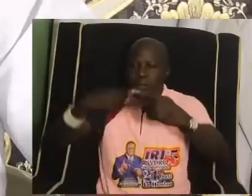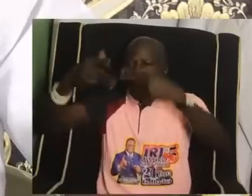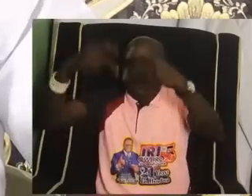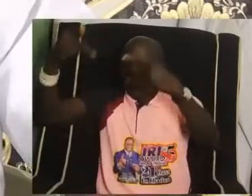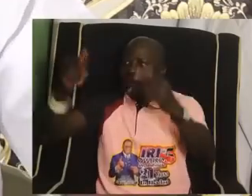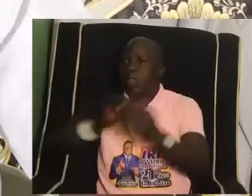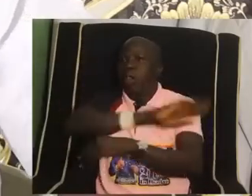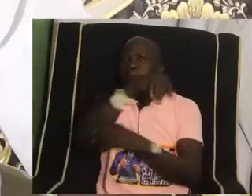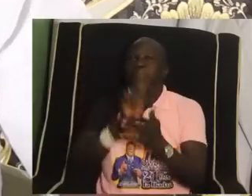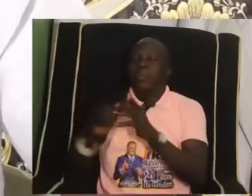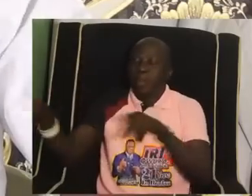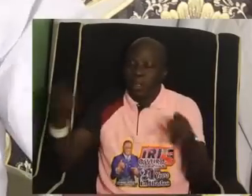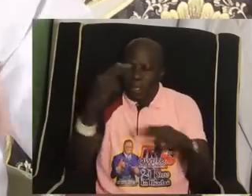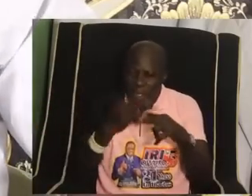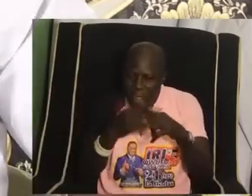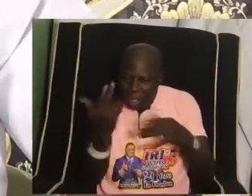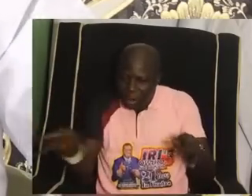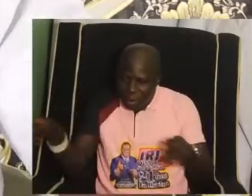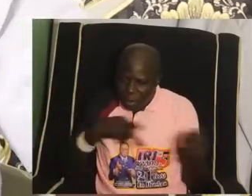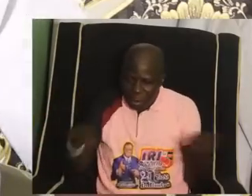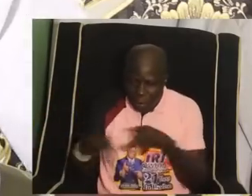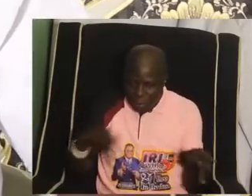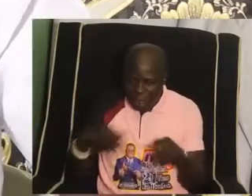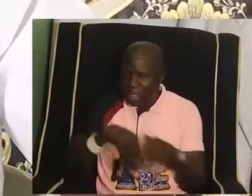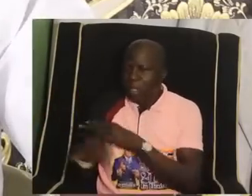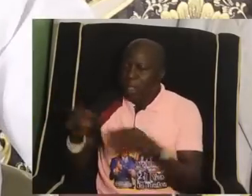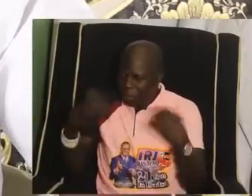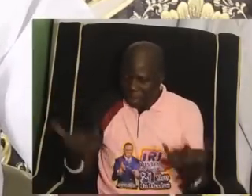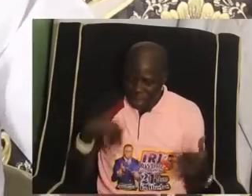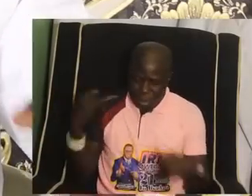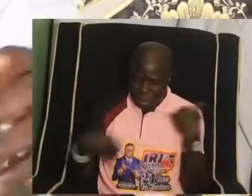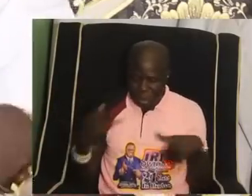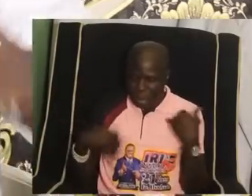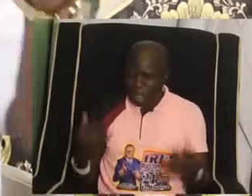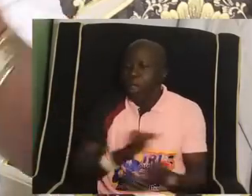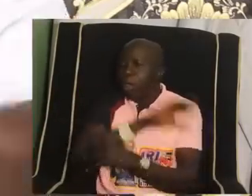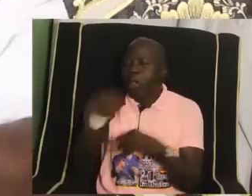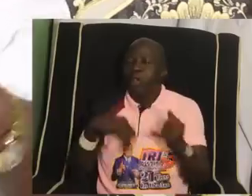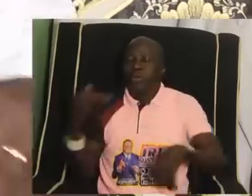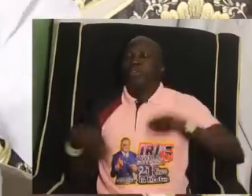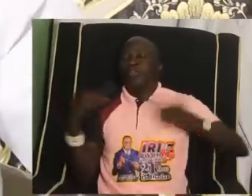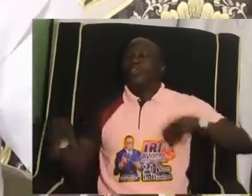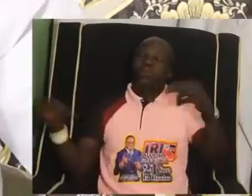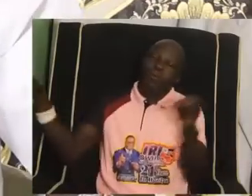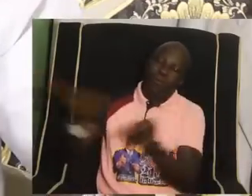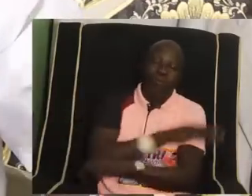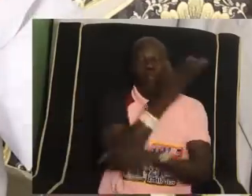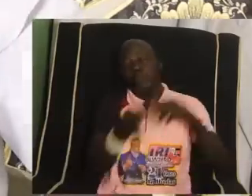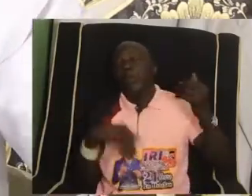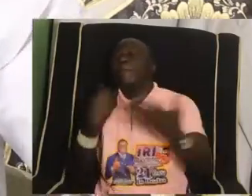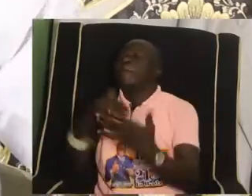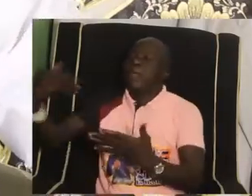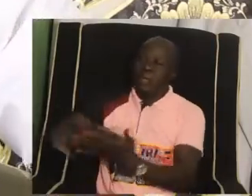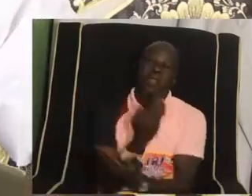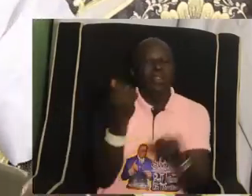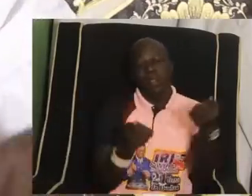People celebrating at the graduation. Ateyin te se ko mo te. And those are your name. Ya yo mo lowo lowo. Eyin ti do mu subu layo. Eyin te se ro ko te si